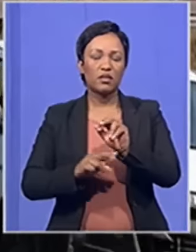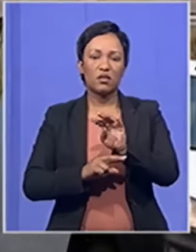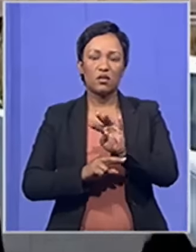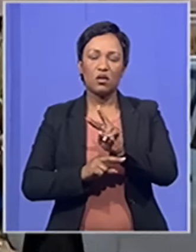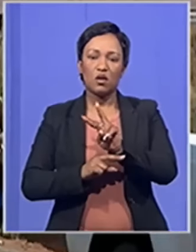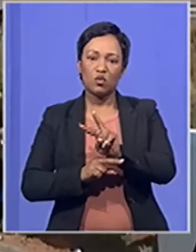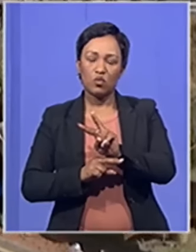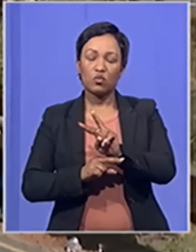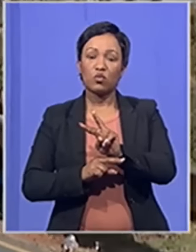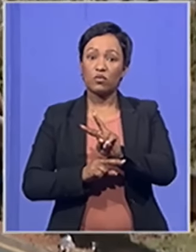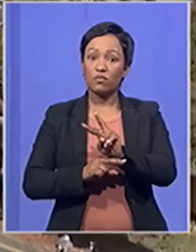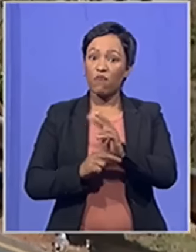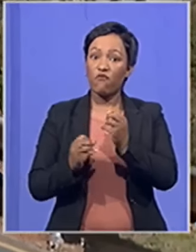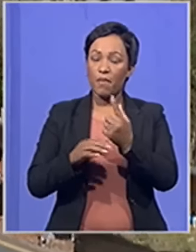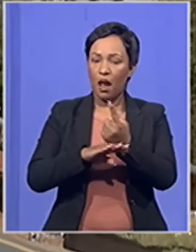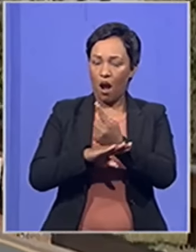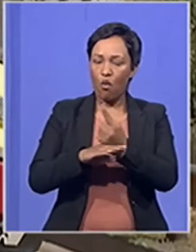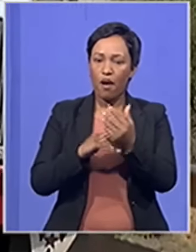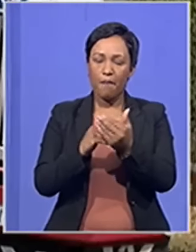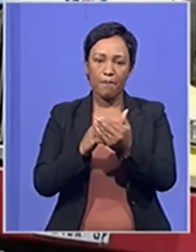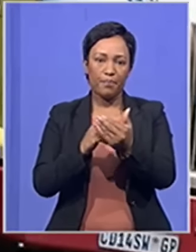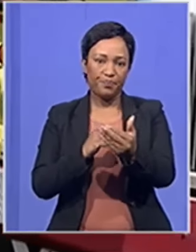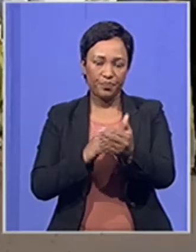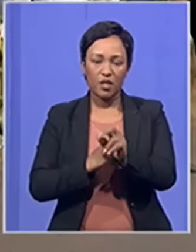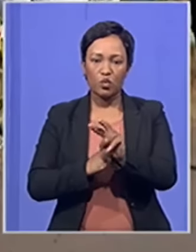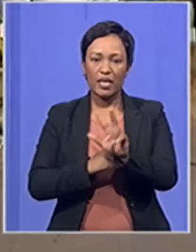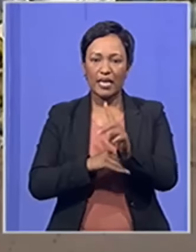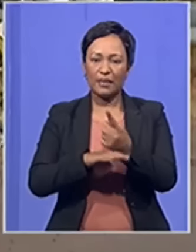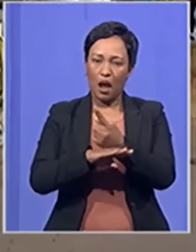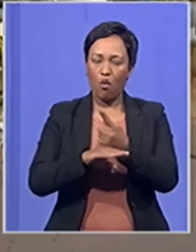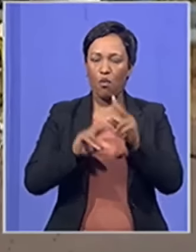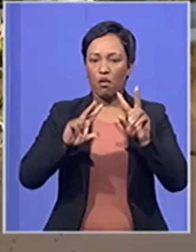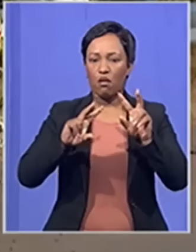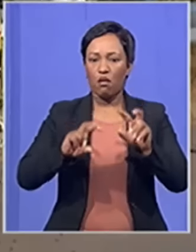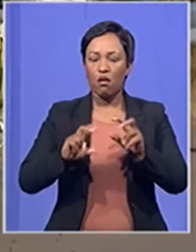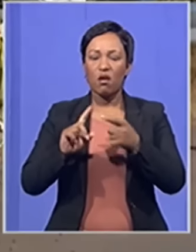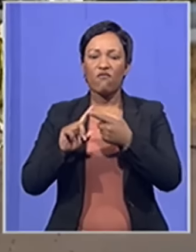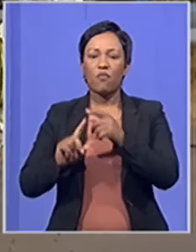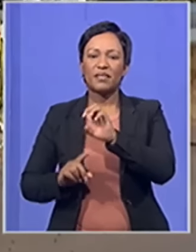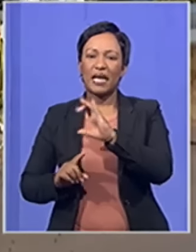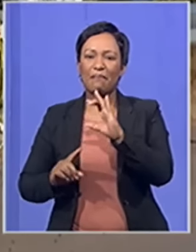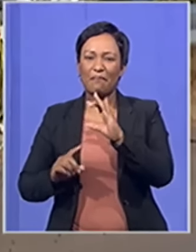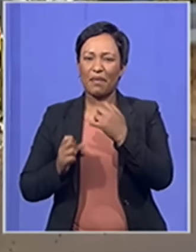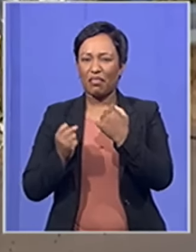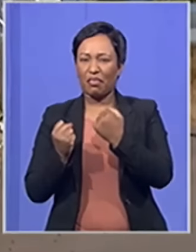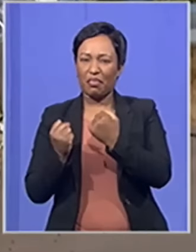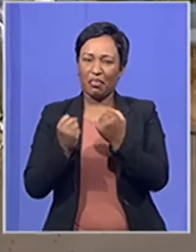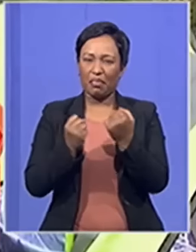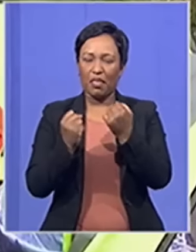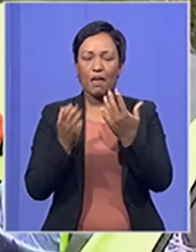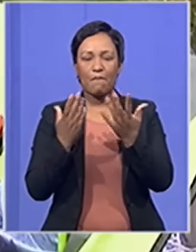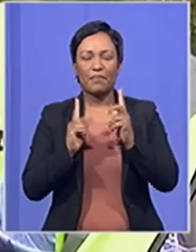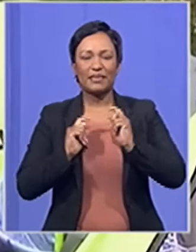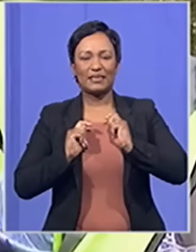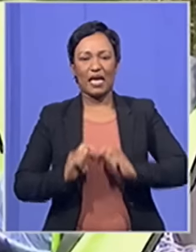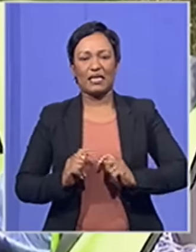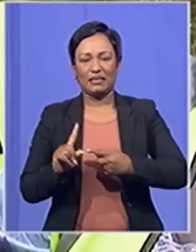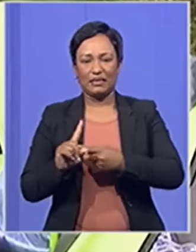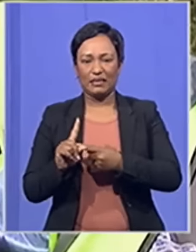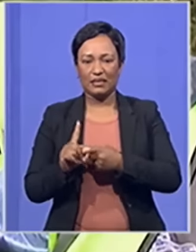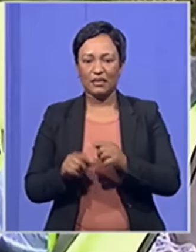48. A re jaaka bese e ne e tswa kwa Eastern Cape letsapa le ka tswa le bakile kotsi. The fact that the